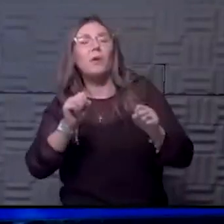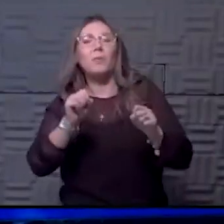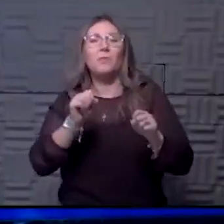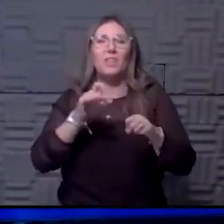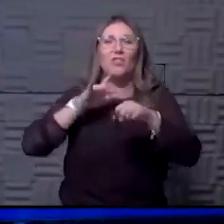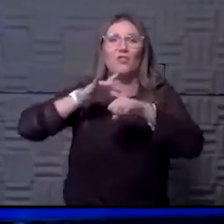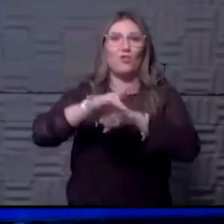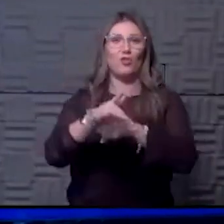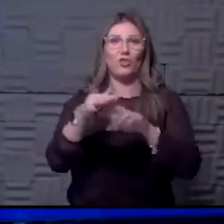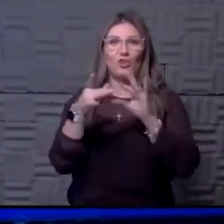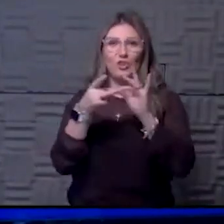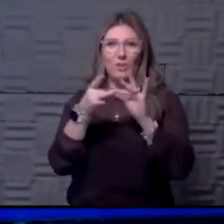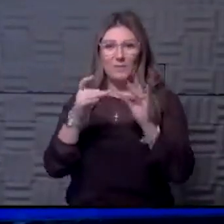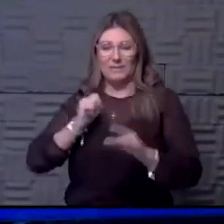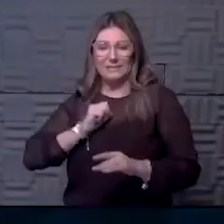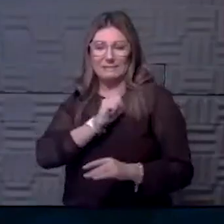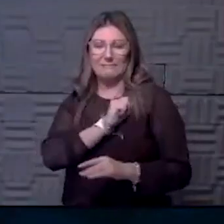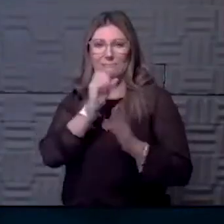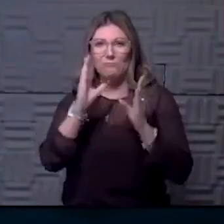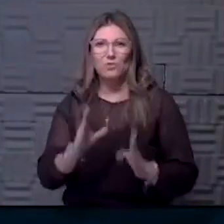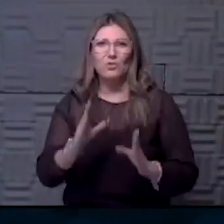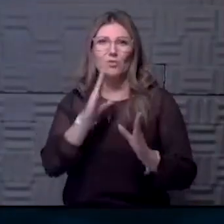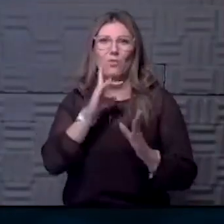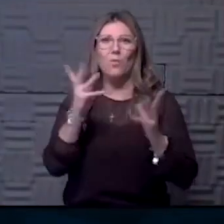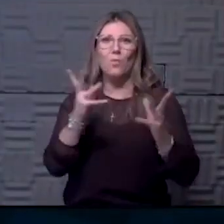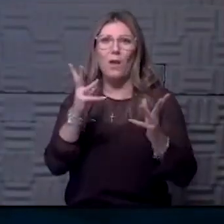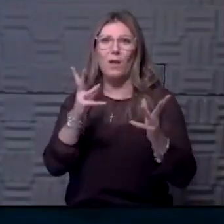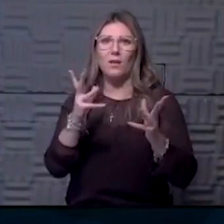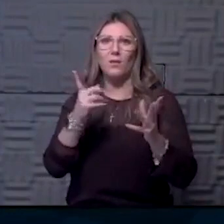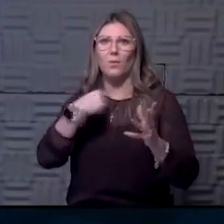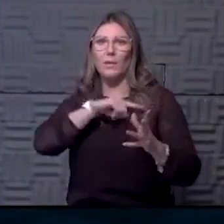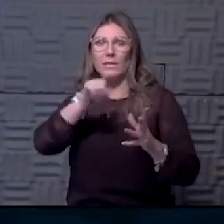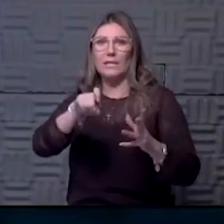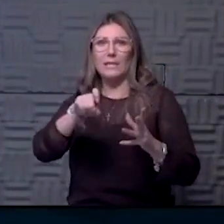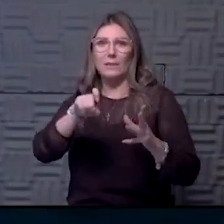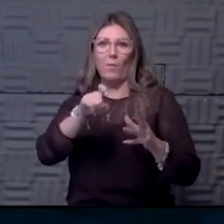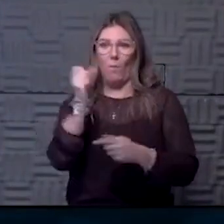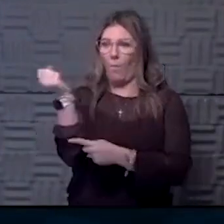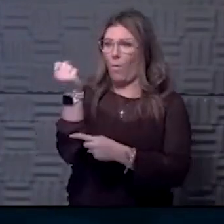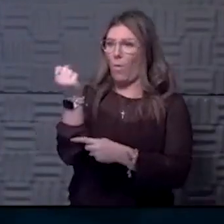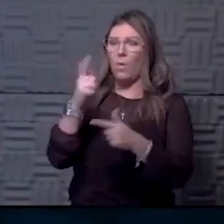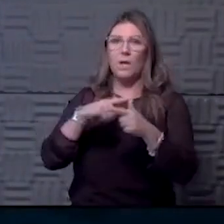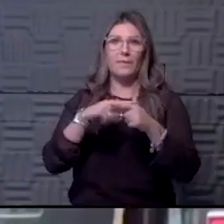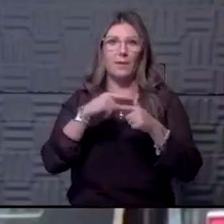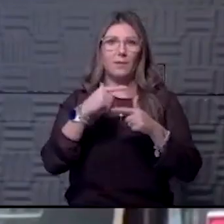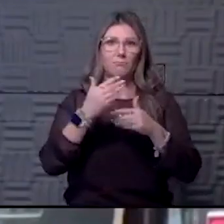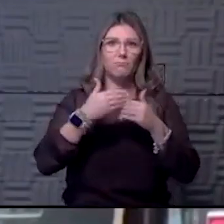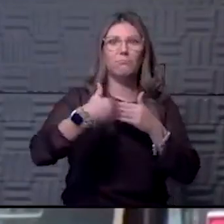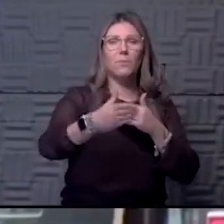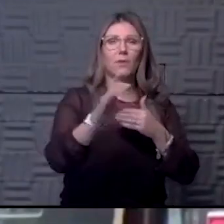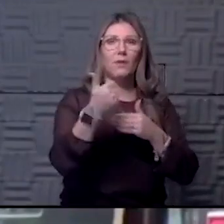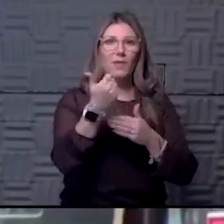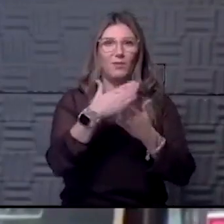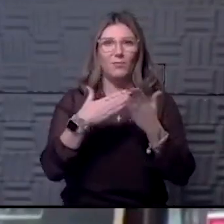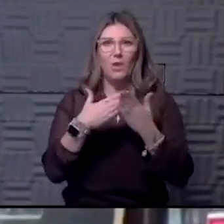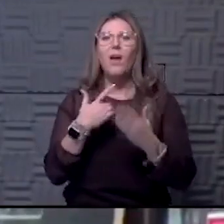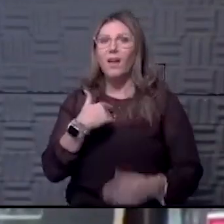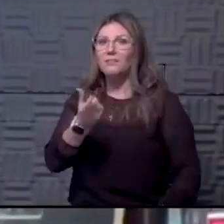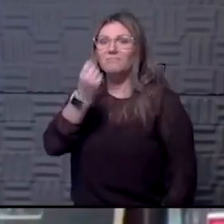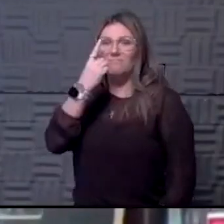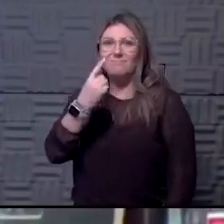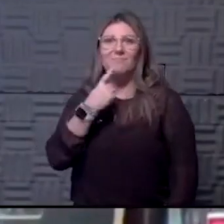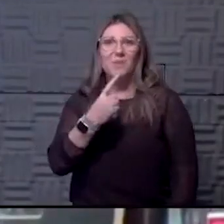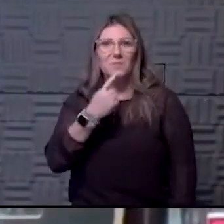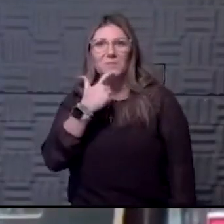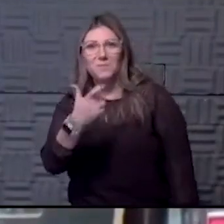comments, Senator, that he's looking to see what you thought should be set aside of the thing while we move forward with other parts. I got it. I was watching